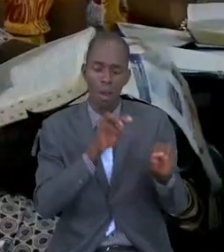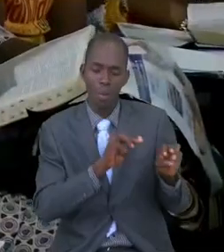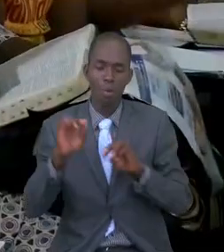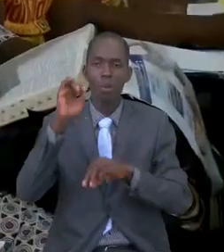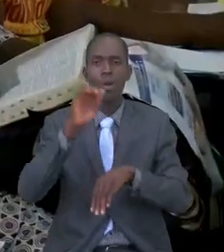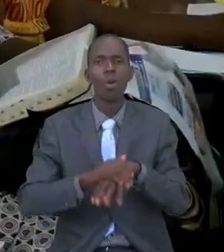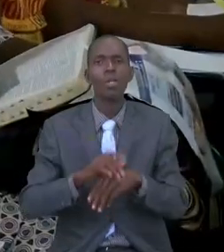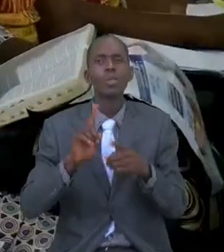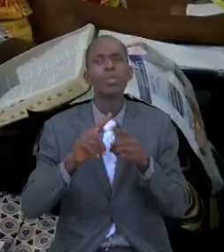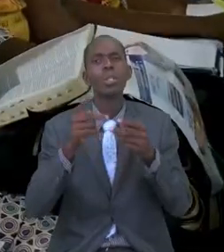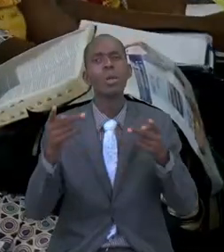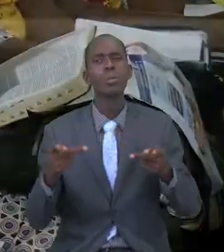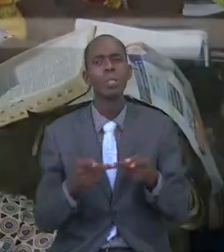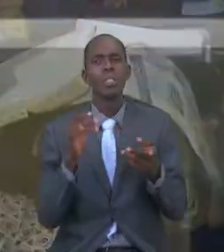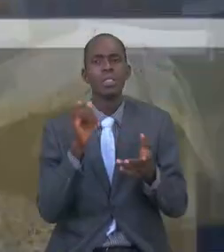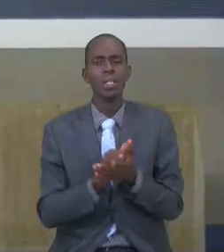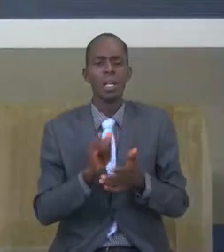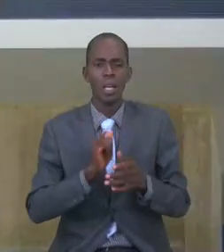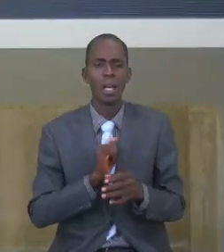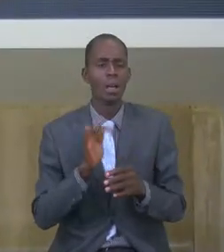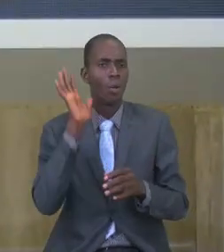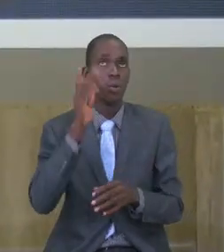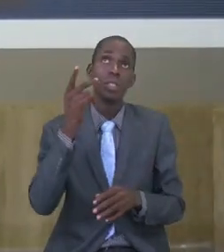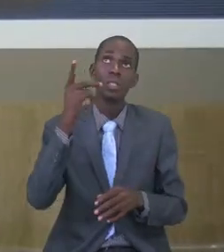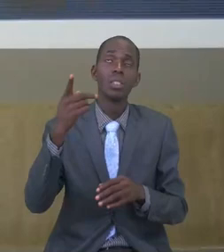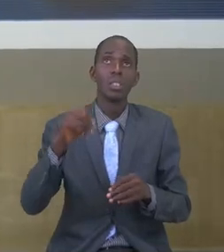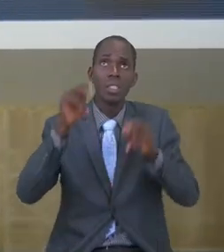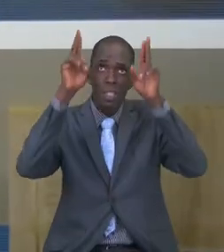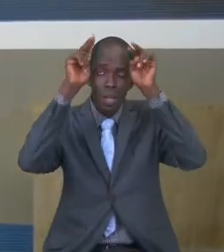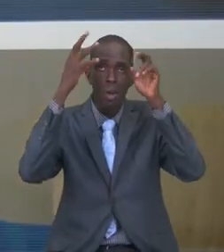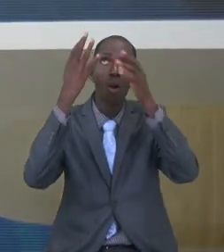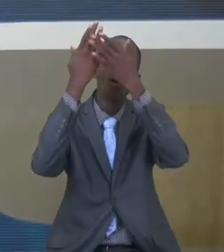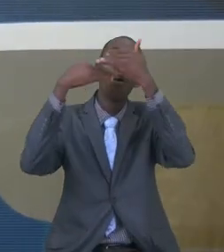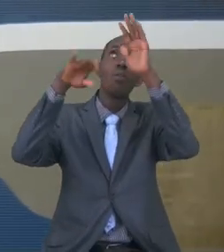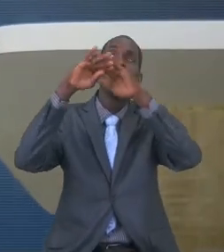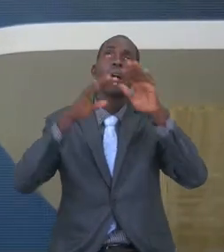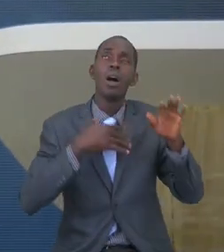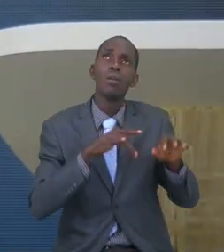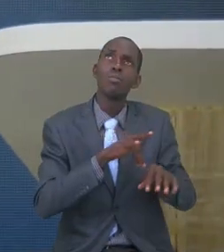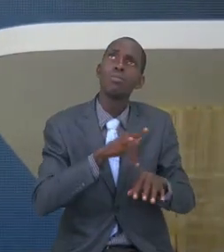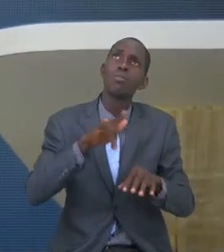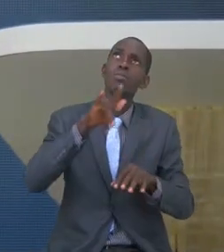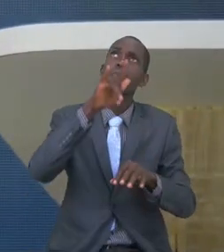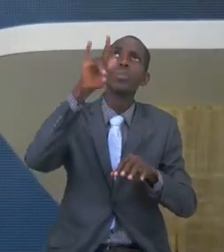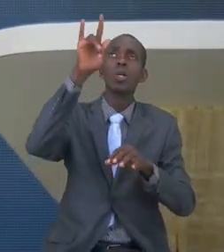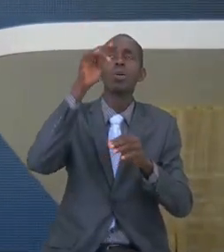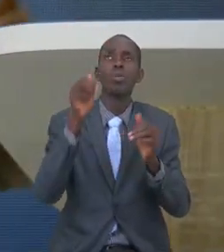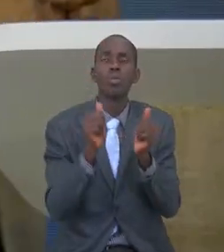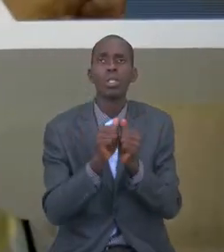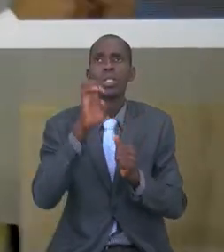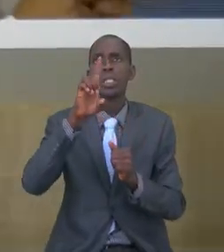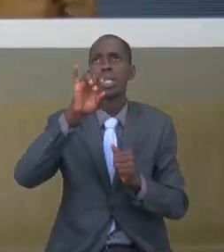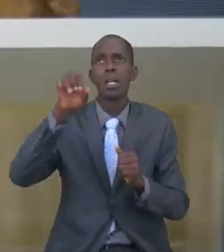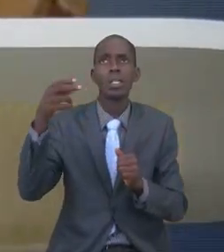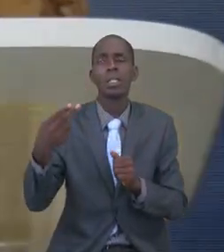the place I will see the chariots of heaven, and I will see them catching up Elijah, and they will go,